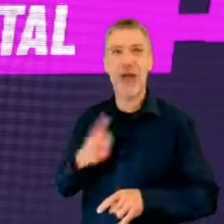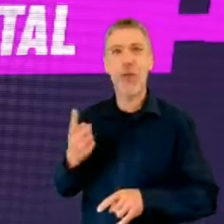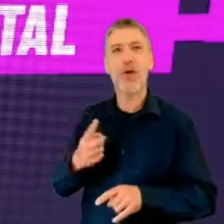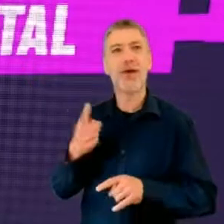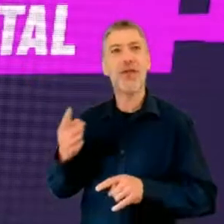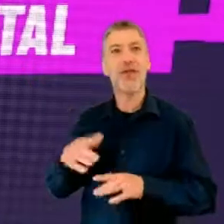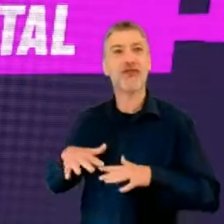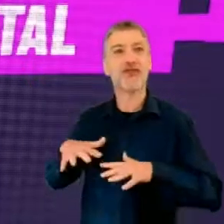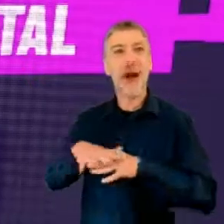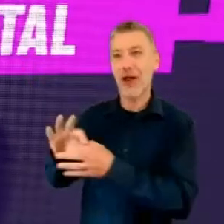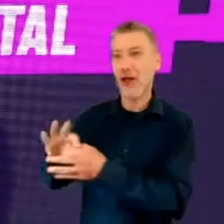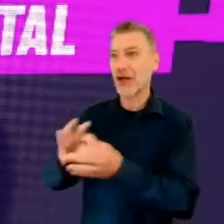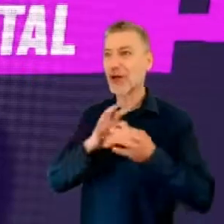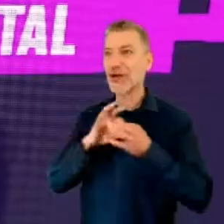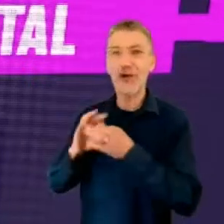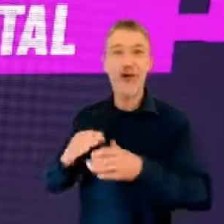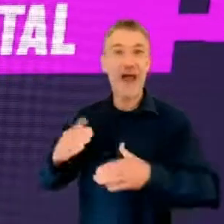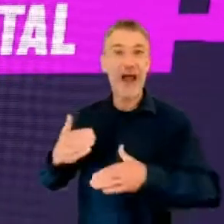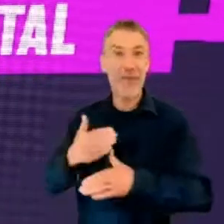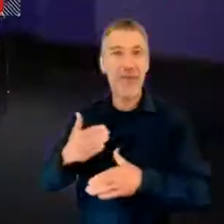Employer Engagement Session.